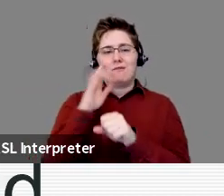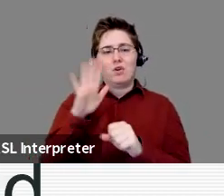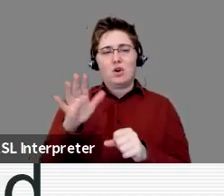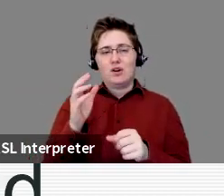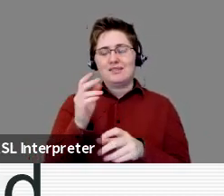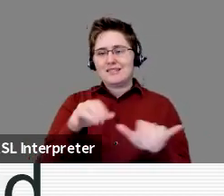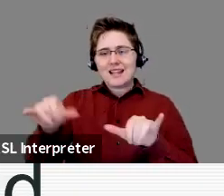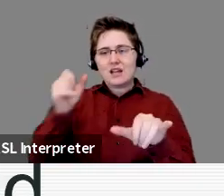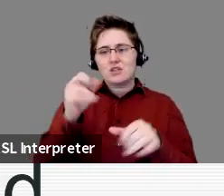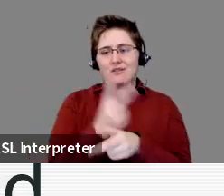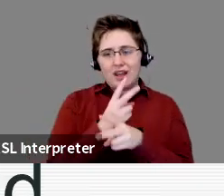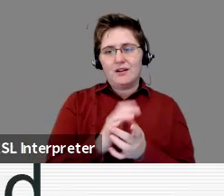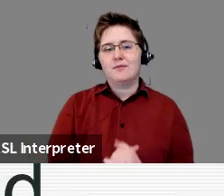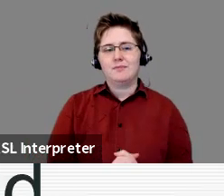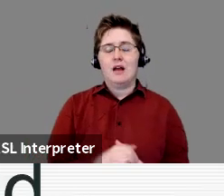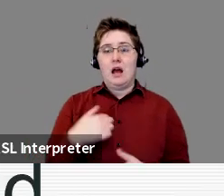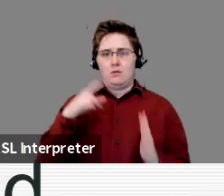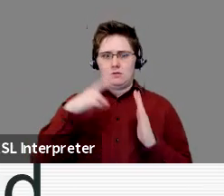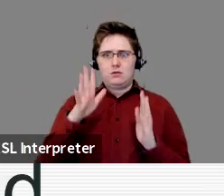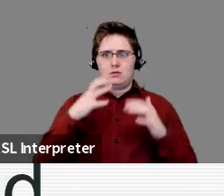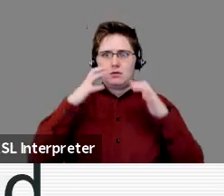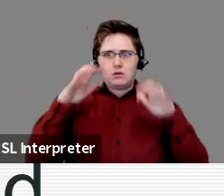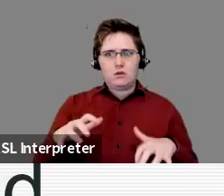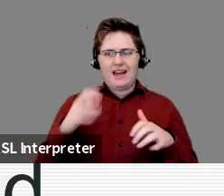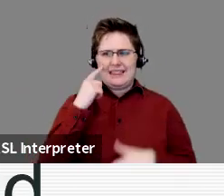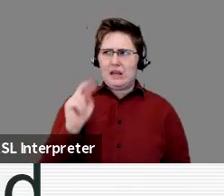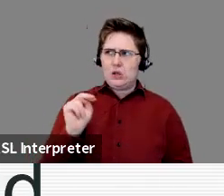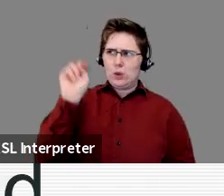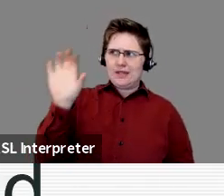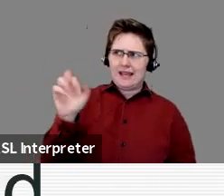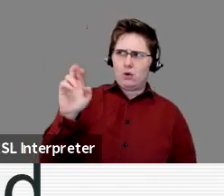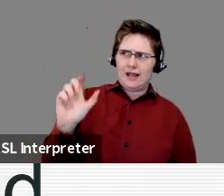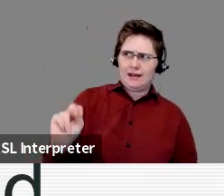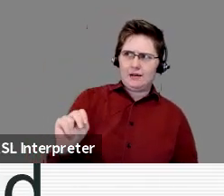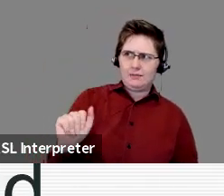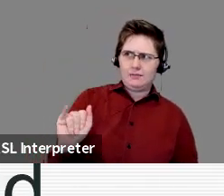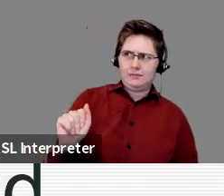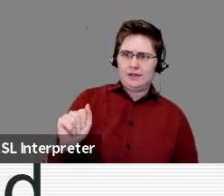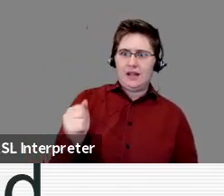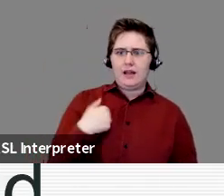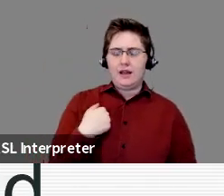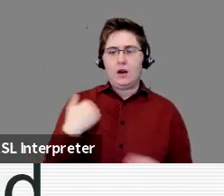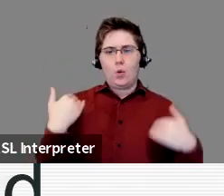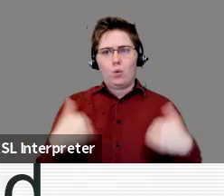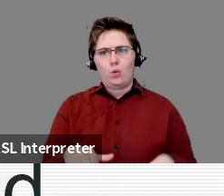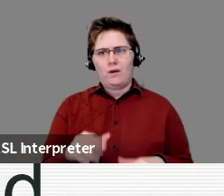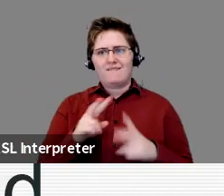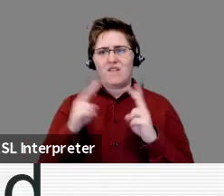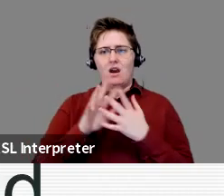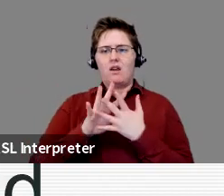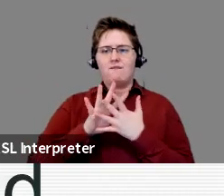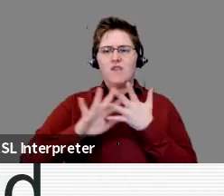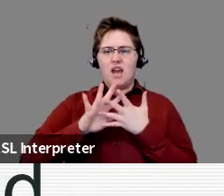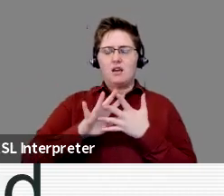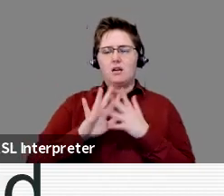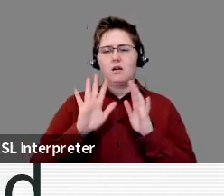some very, very alarming, I believe it was North Carolina, that had an extremely vague, just like,